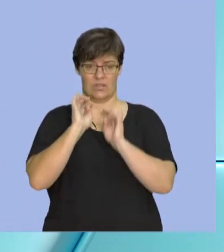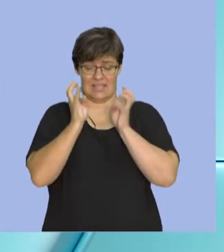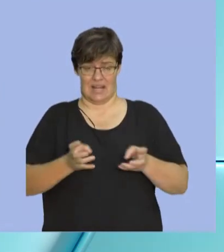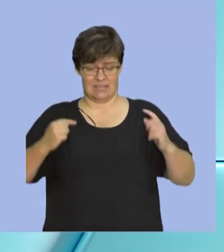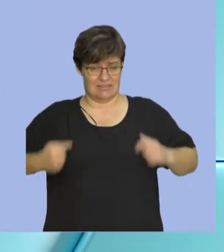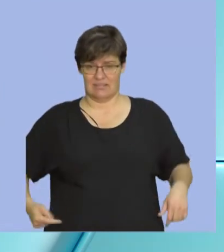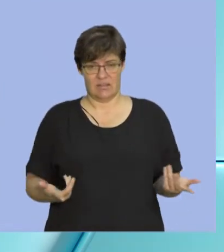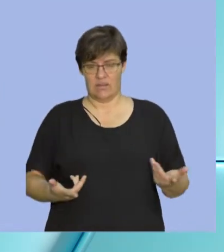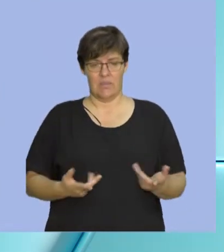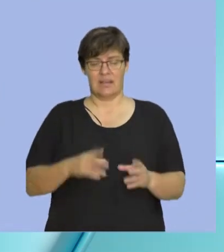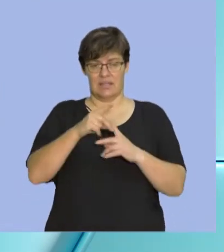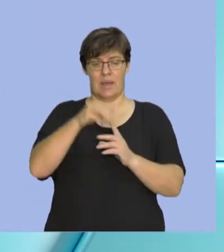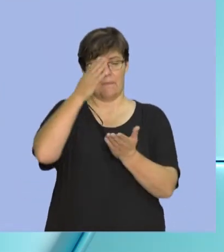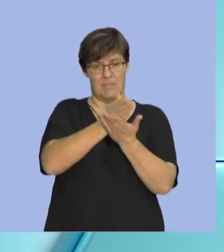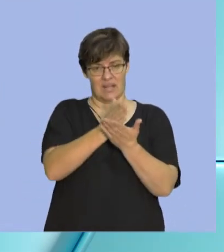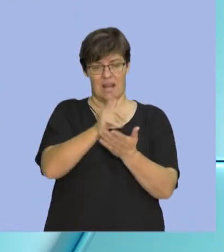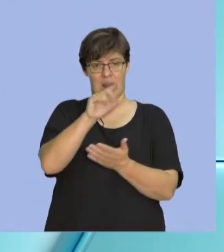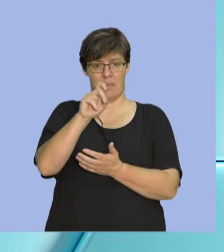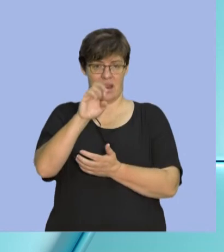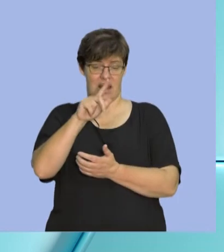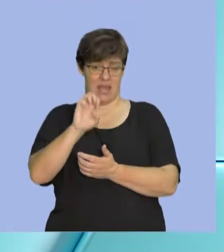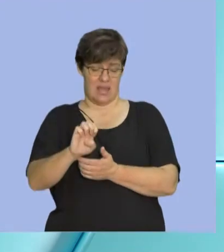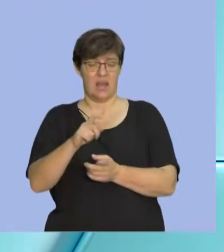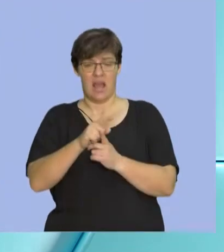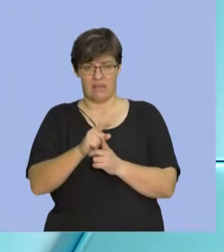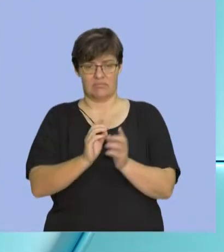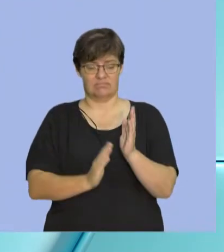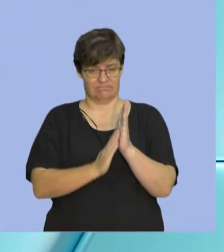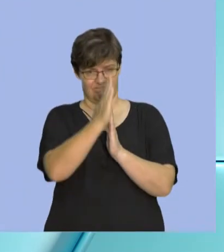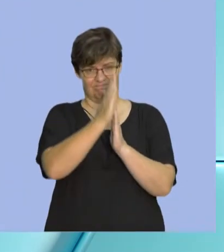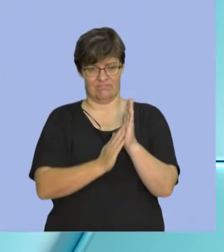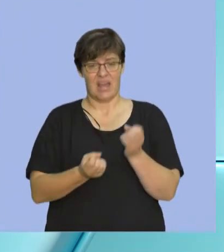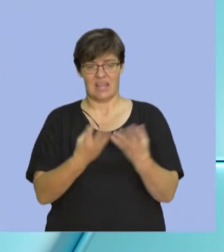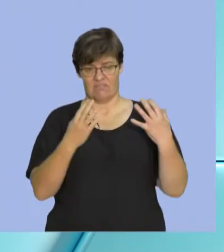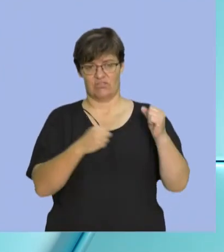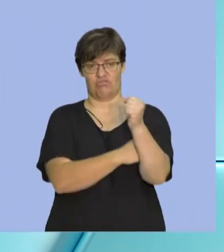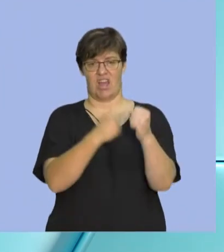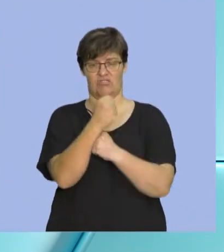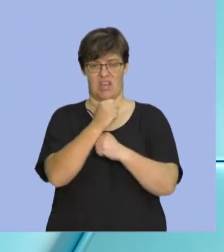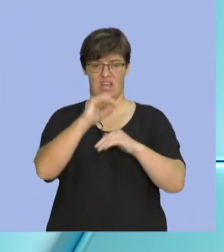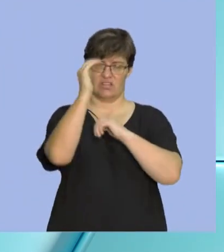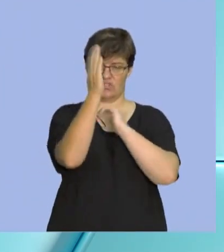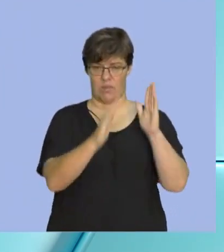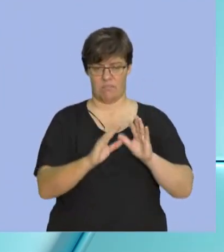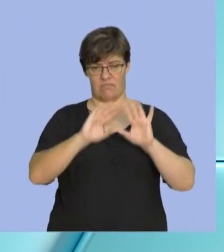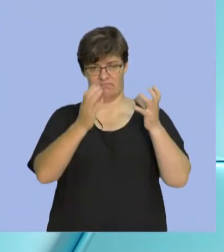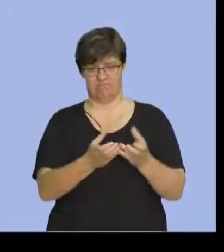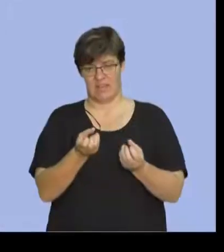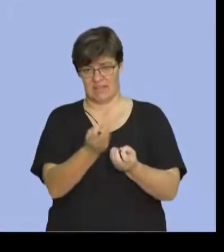the middle lamellae, where it has these cellulose fibers, the pectin, which gives it structural shape and form.